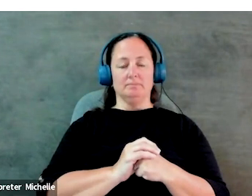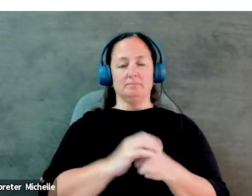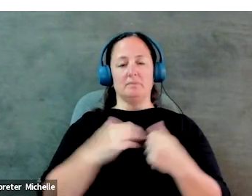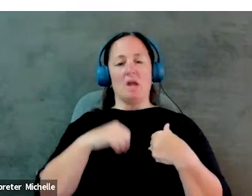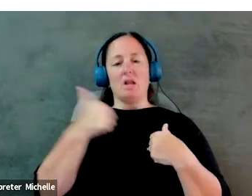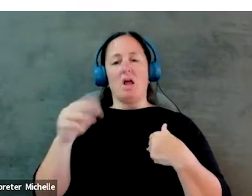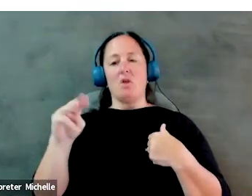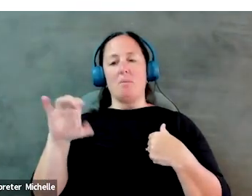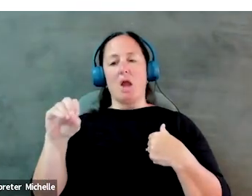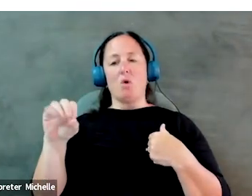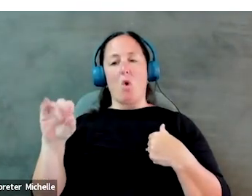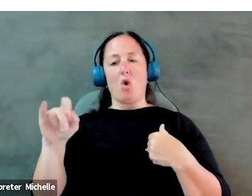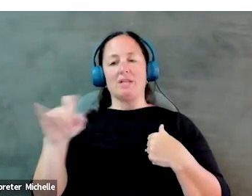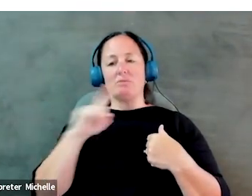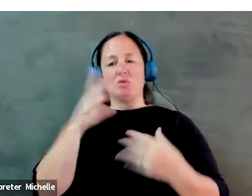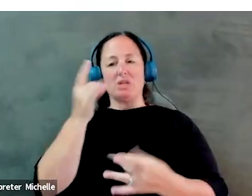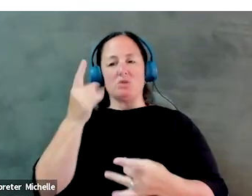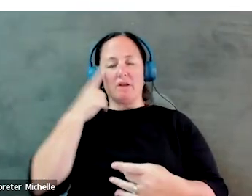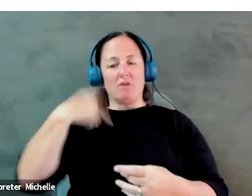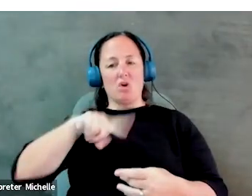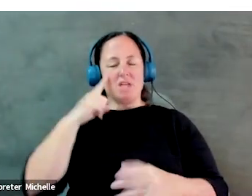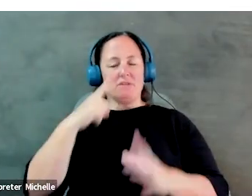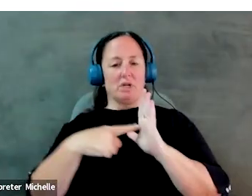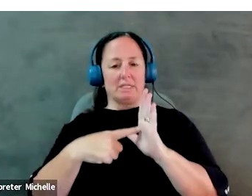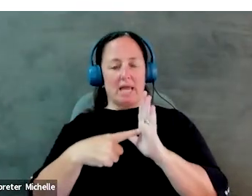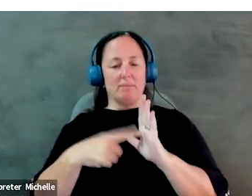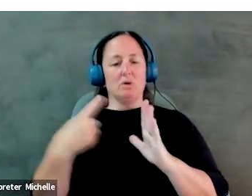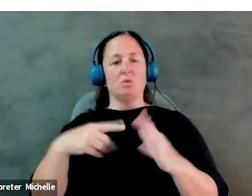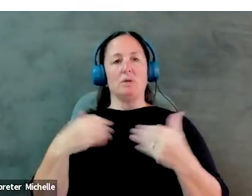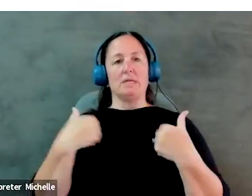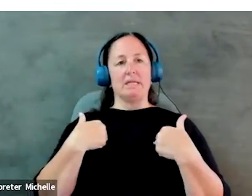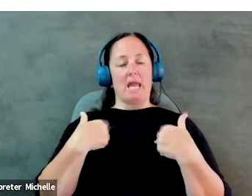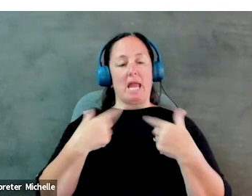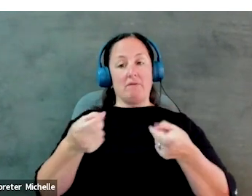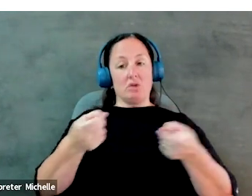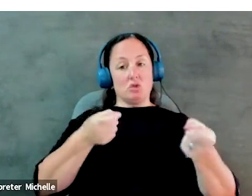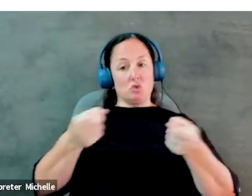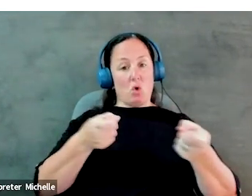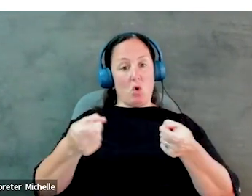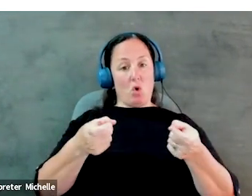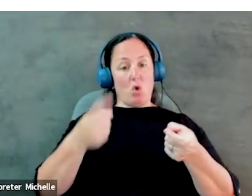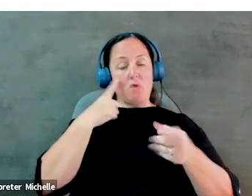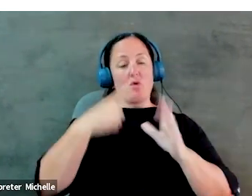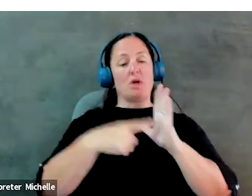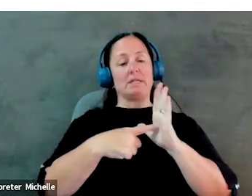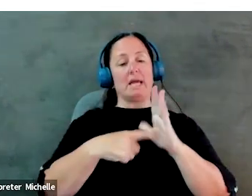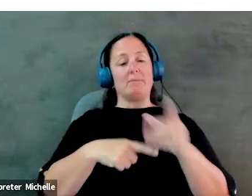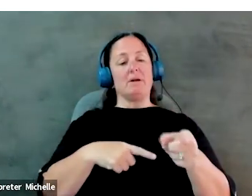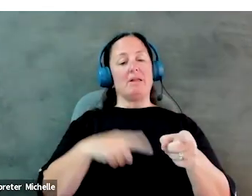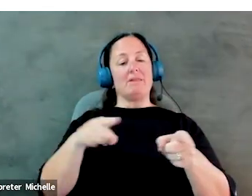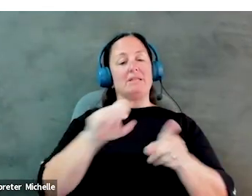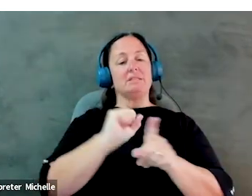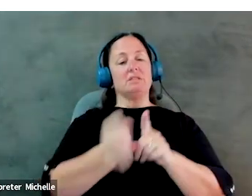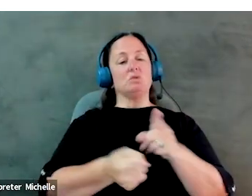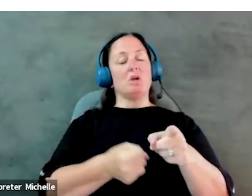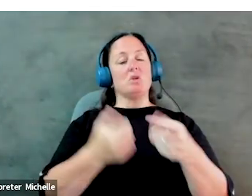Another microorganism that's very interesting for us, for example, we have the control. For example,